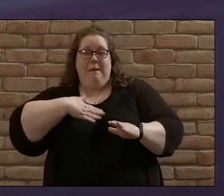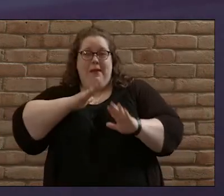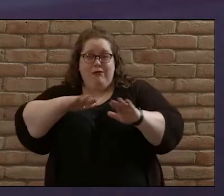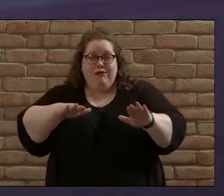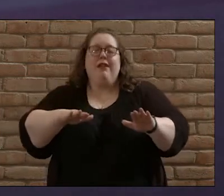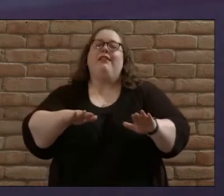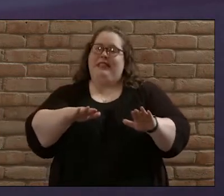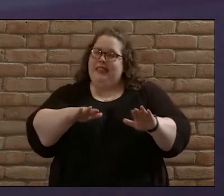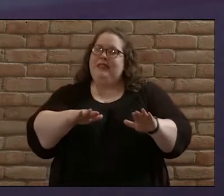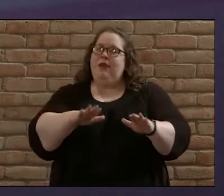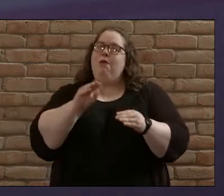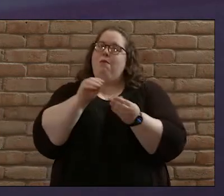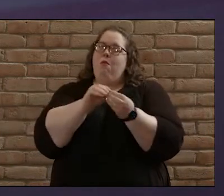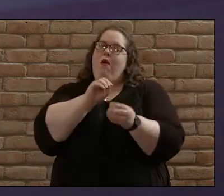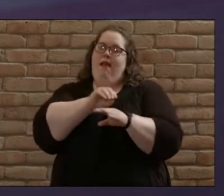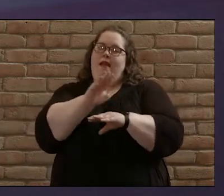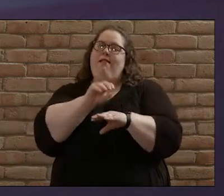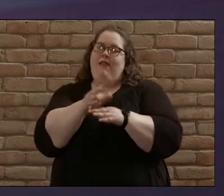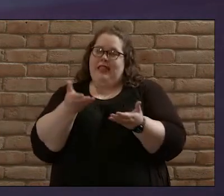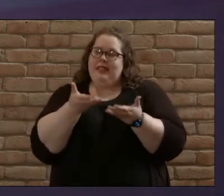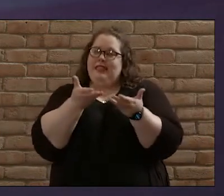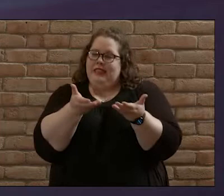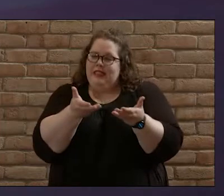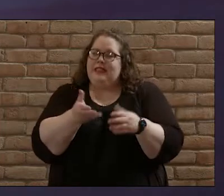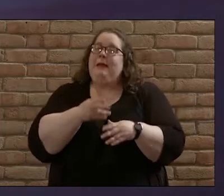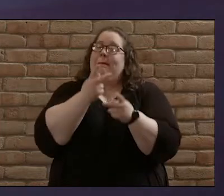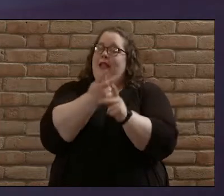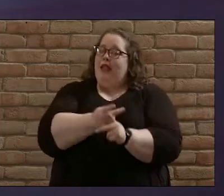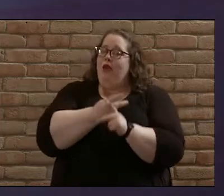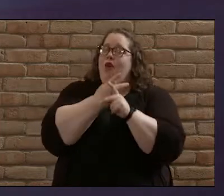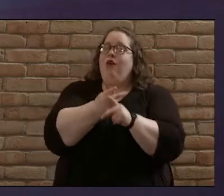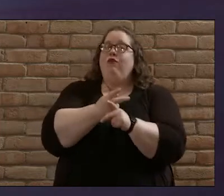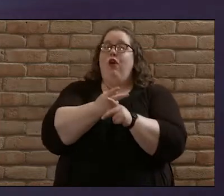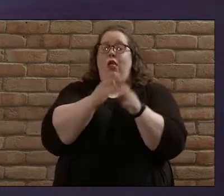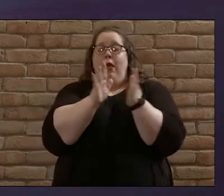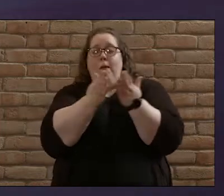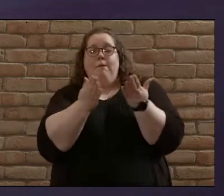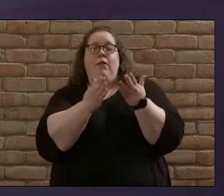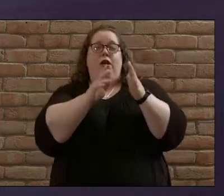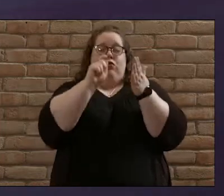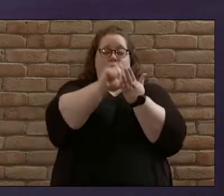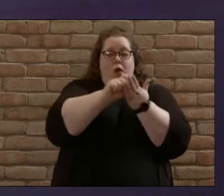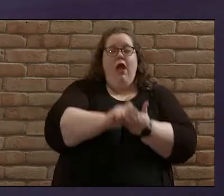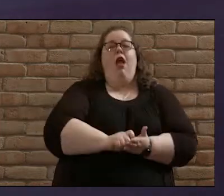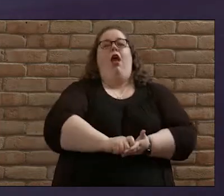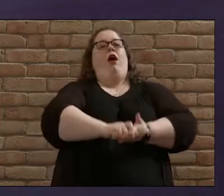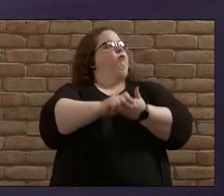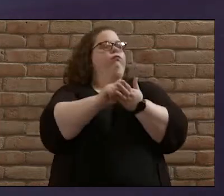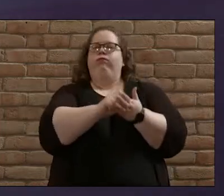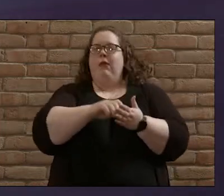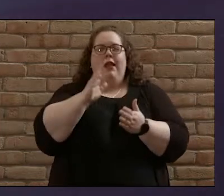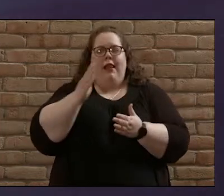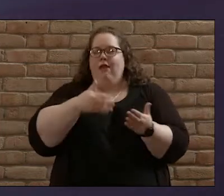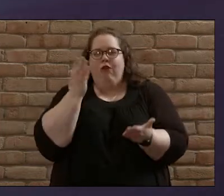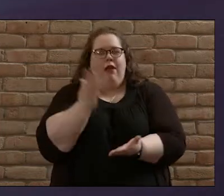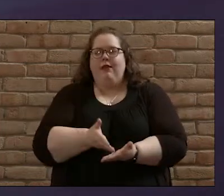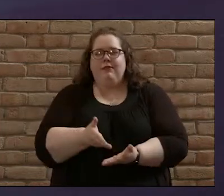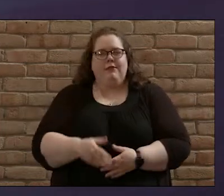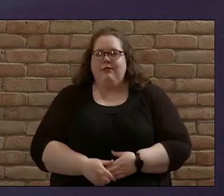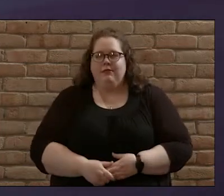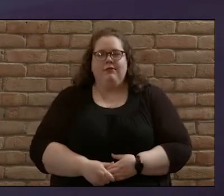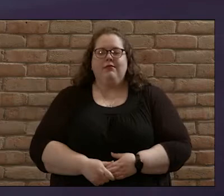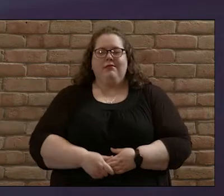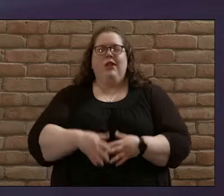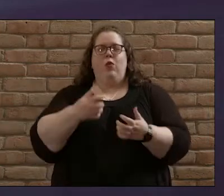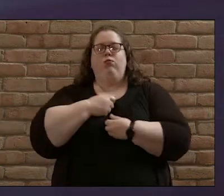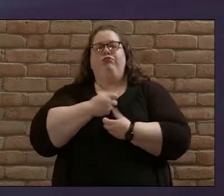my child, let me give you some further advice. Be careful, for writing books is endless, and much study wears you out. So that's the